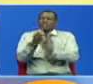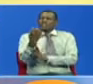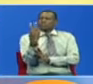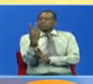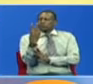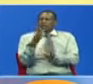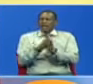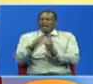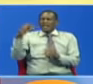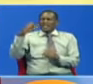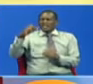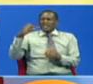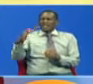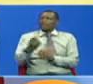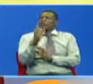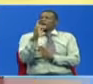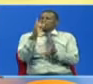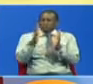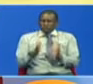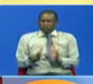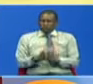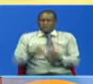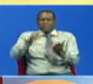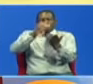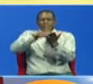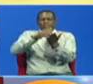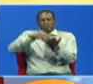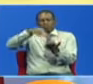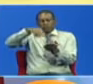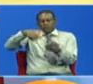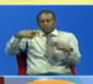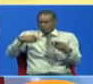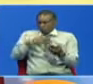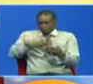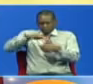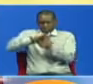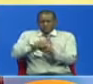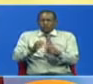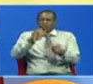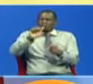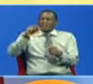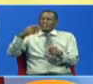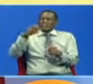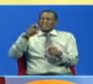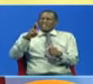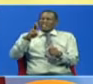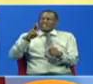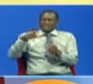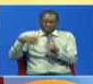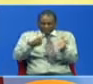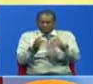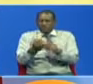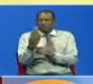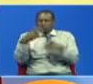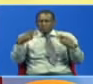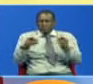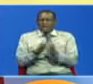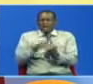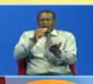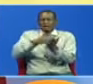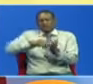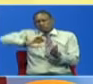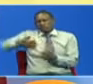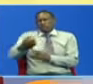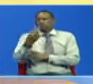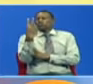and Gilgil, 1. Machakos cases are in Athi River, 2 cases, and Machakos Town, 2